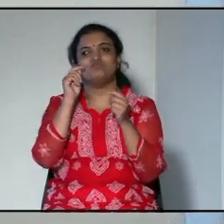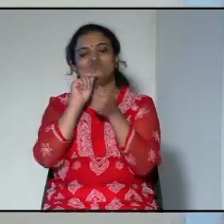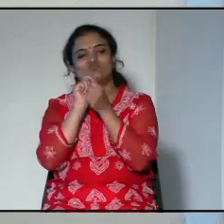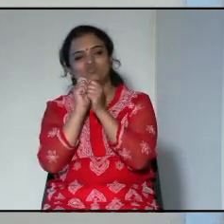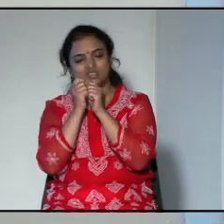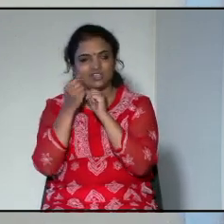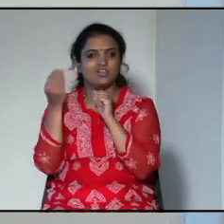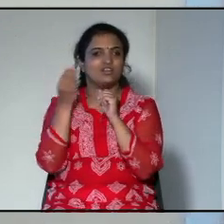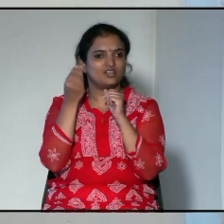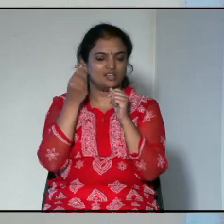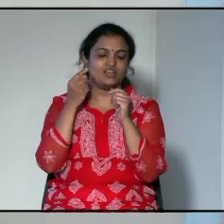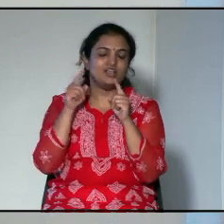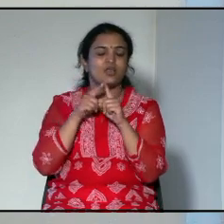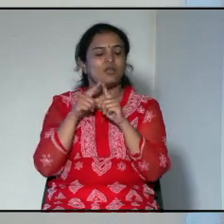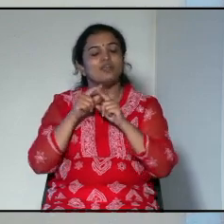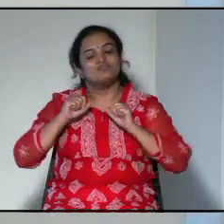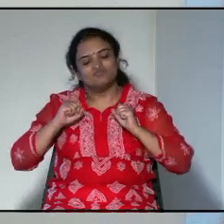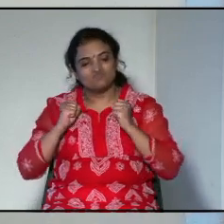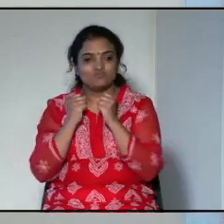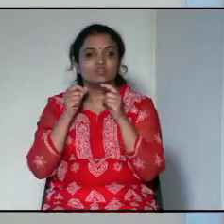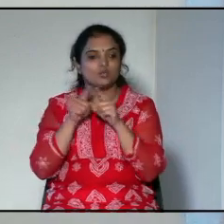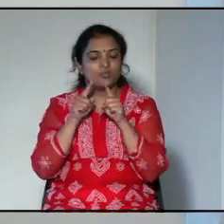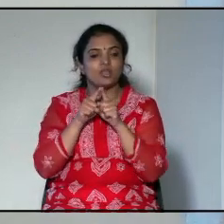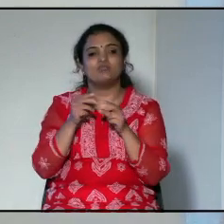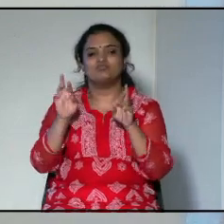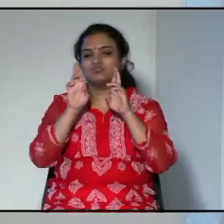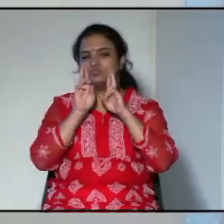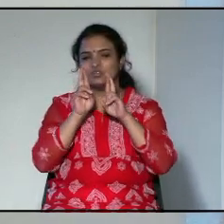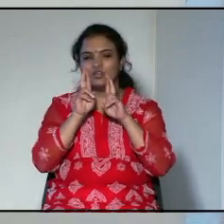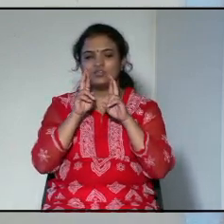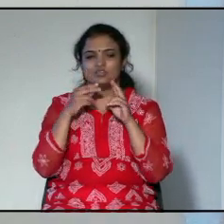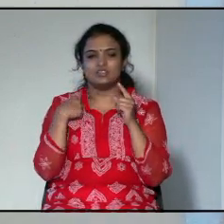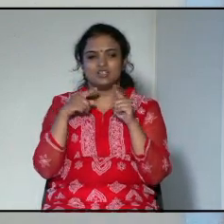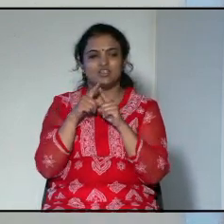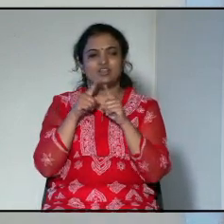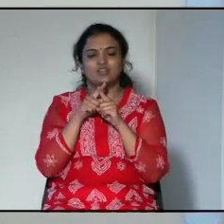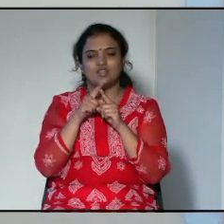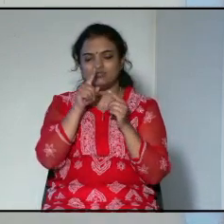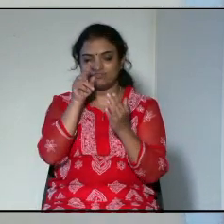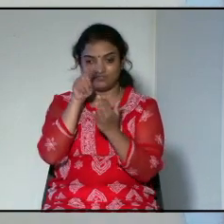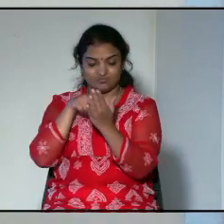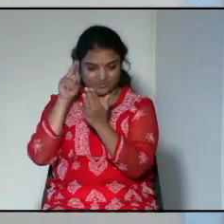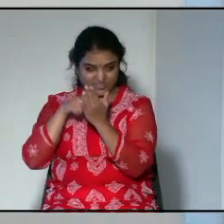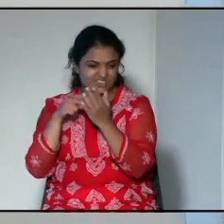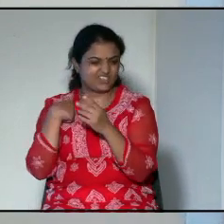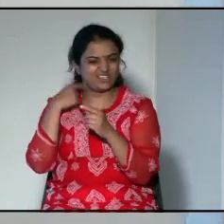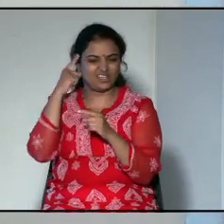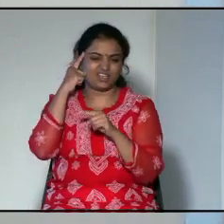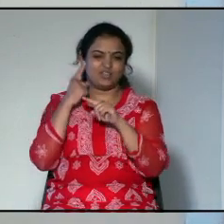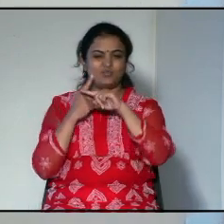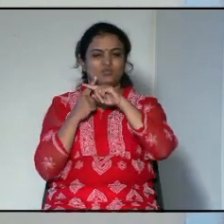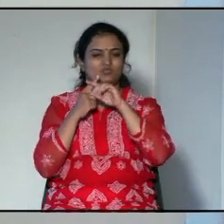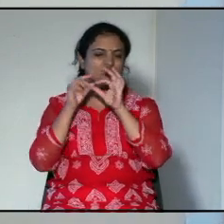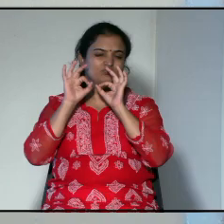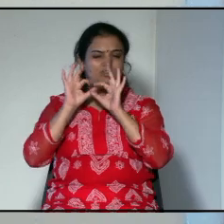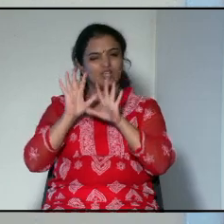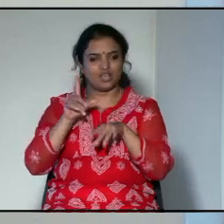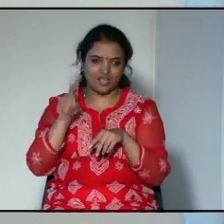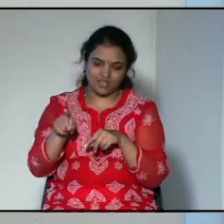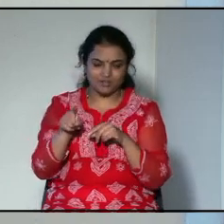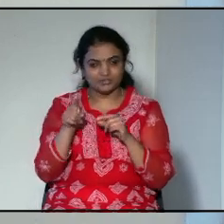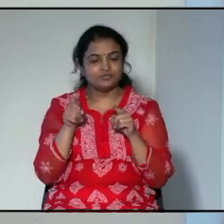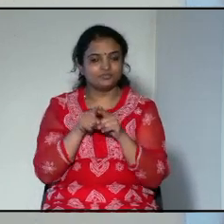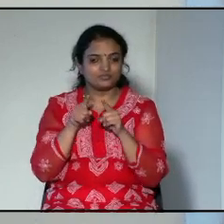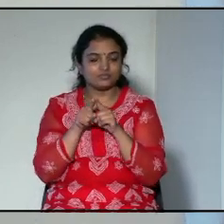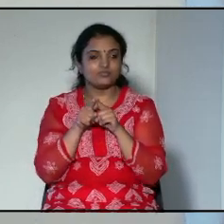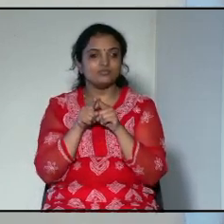because despite all our efforts, it exists. But I hope the book will have a lasting value in presenting a hitherto